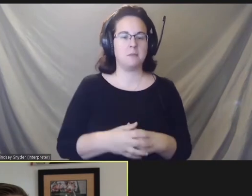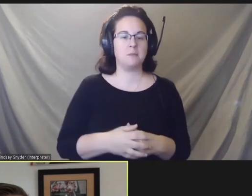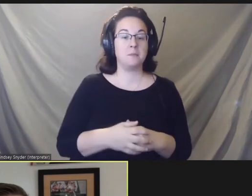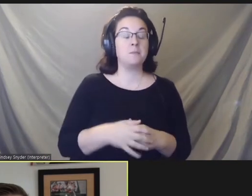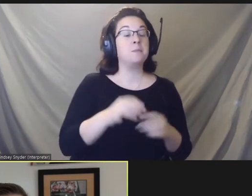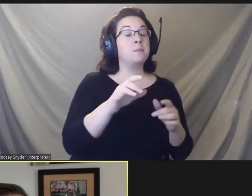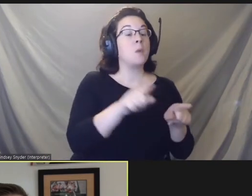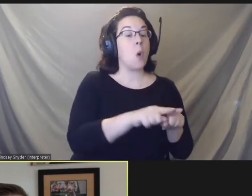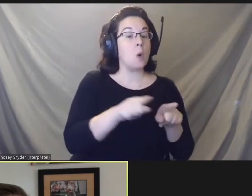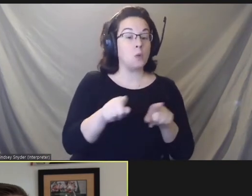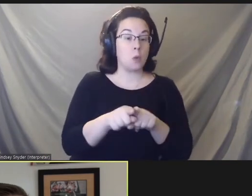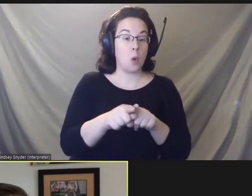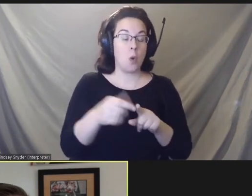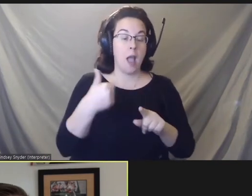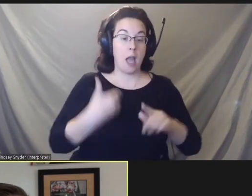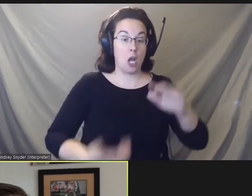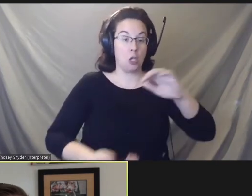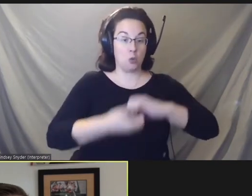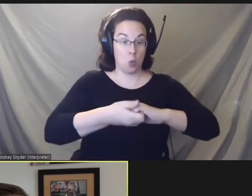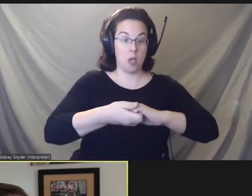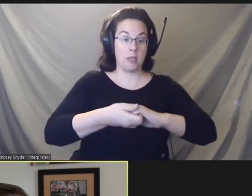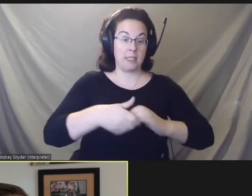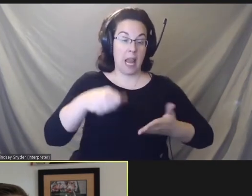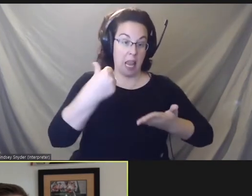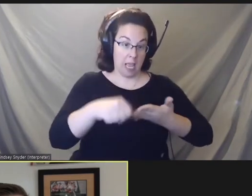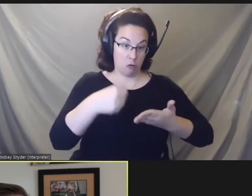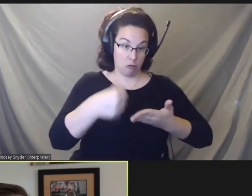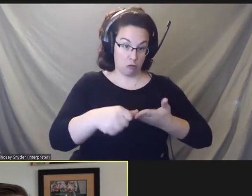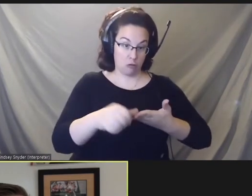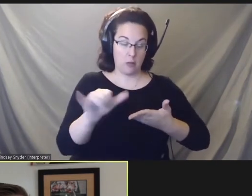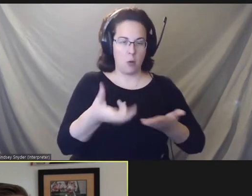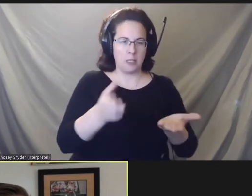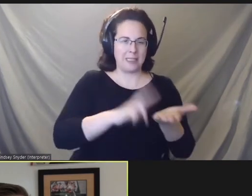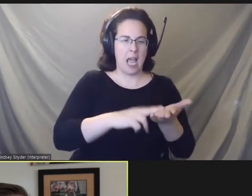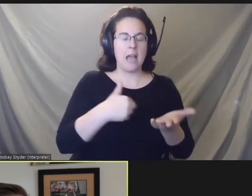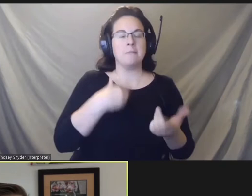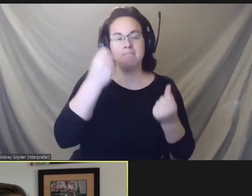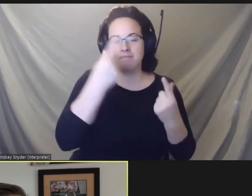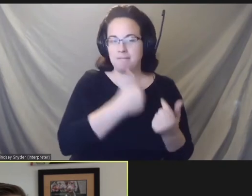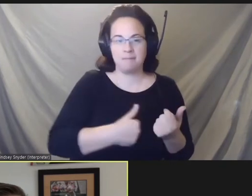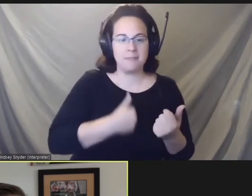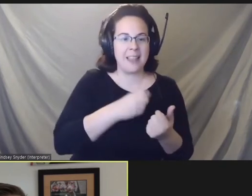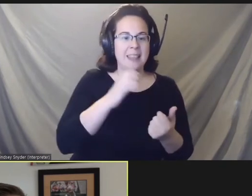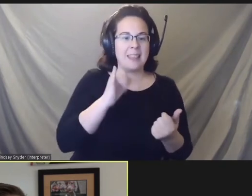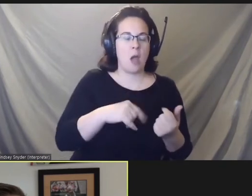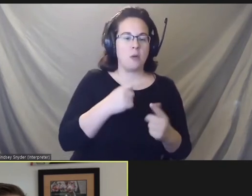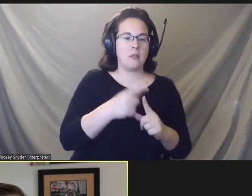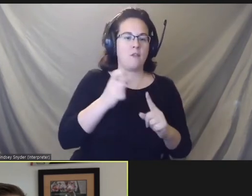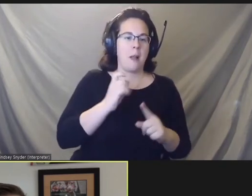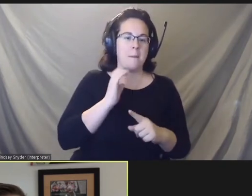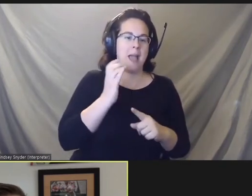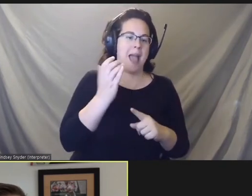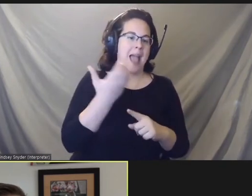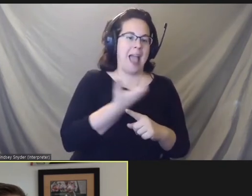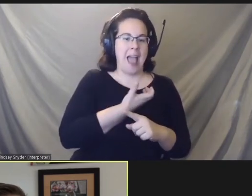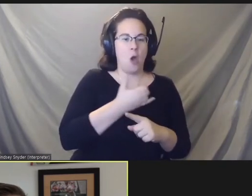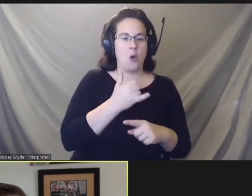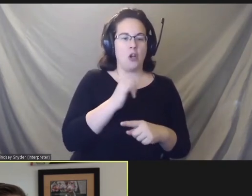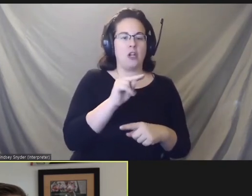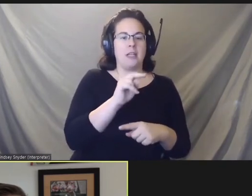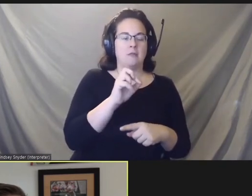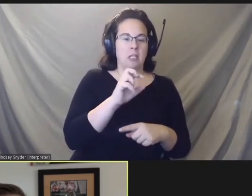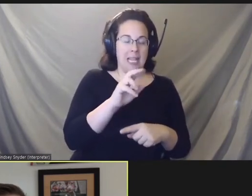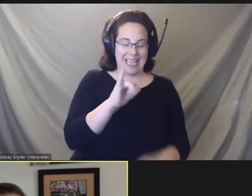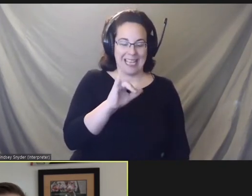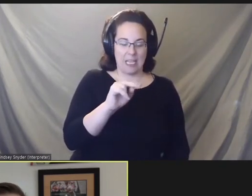there was a joint letter as well that was signed, and I apologize, that came from our Intergovernmental Affairs Group as well as our